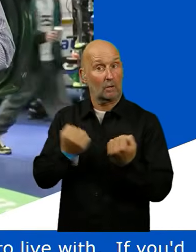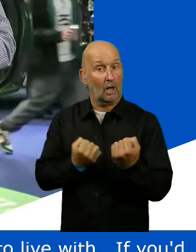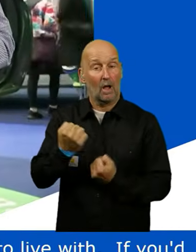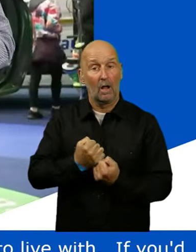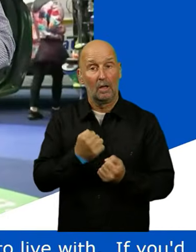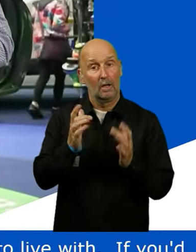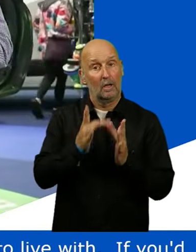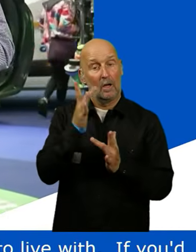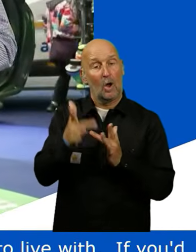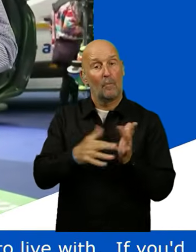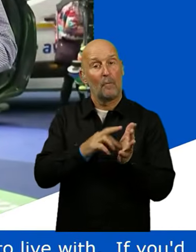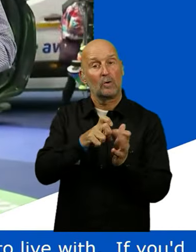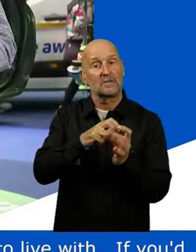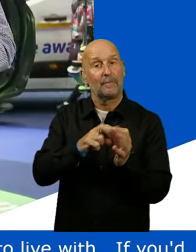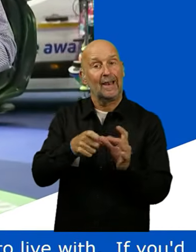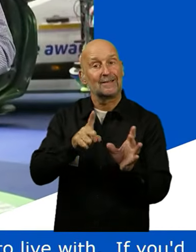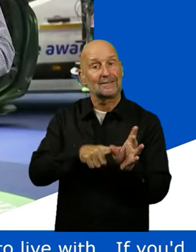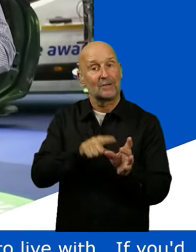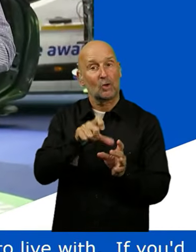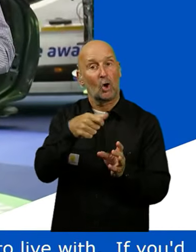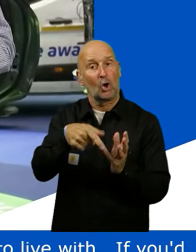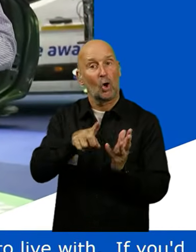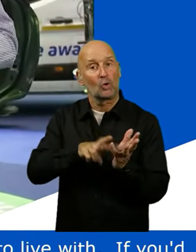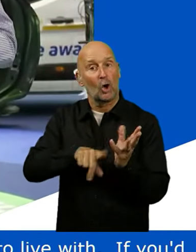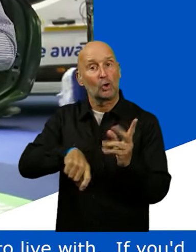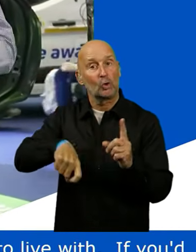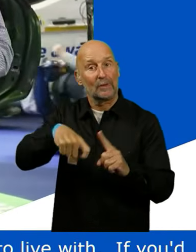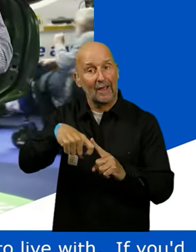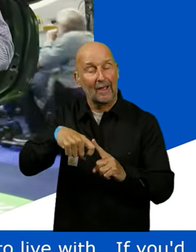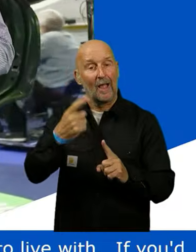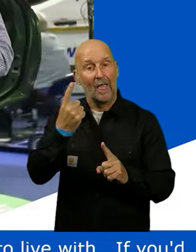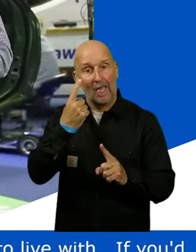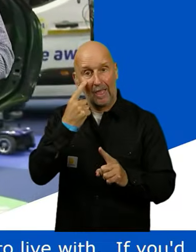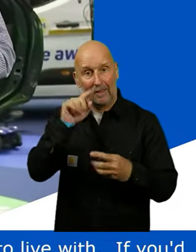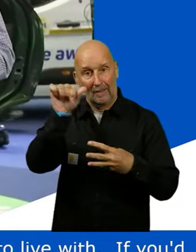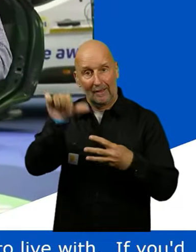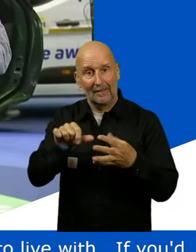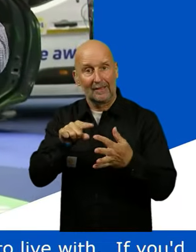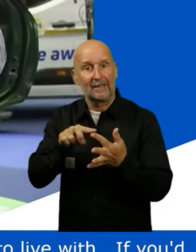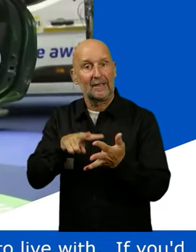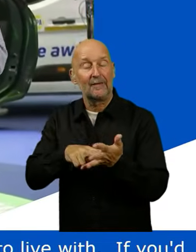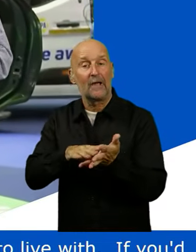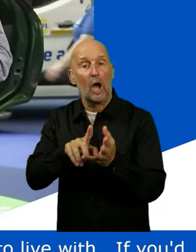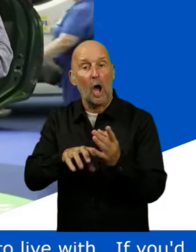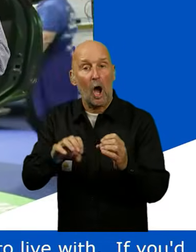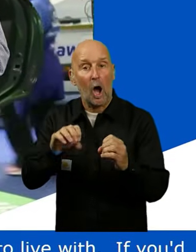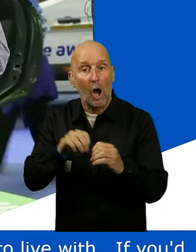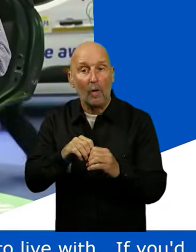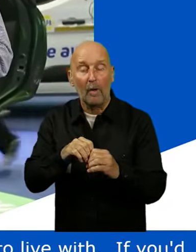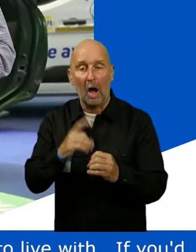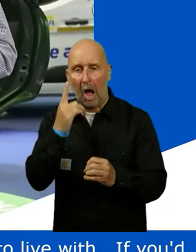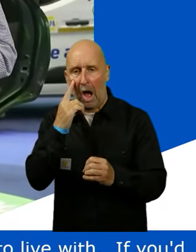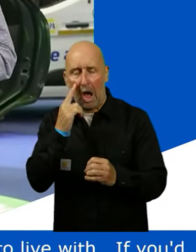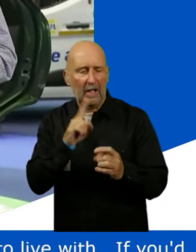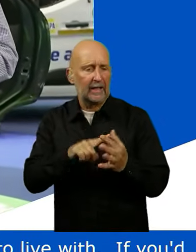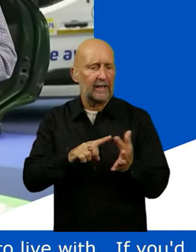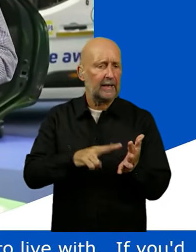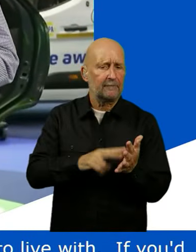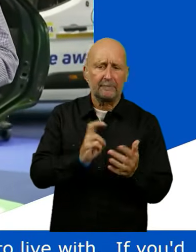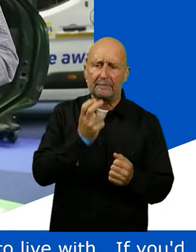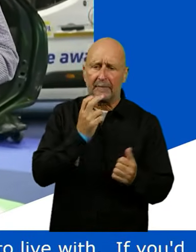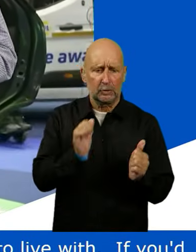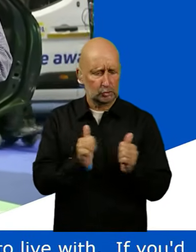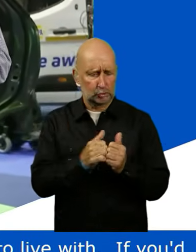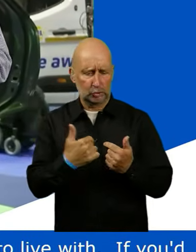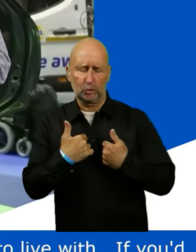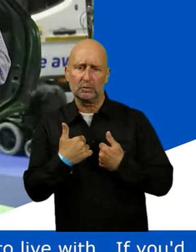out motability.co.uk, and you can also check out the EV Hub if you're intrigued whether an EV might be right